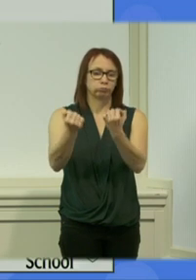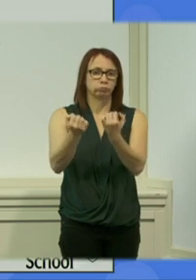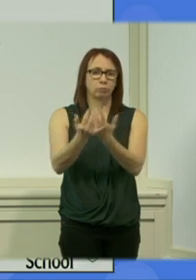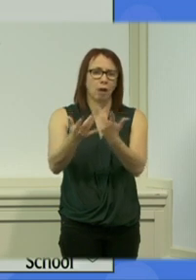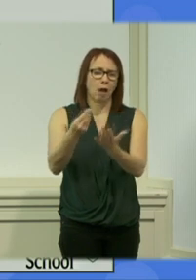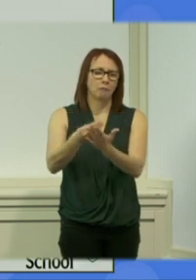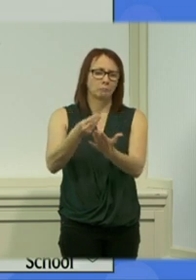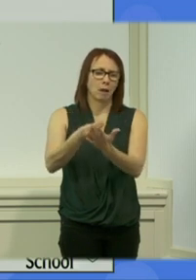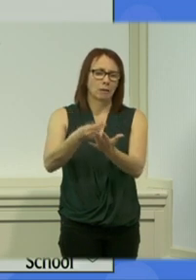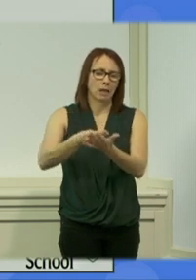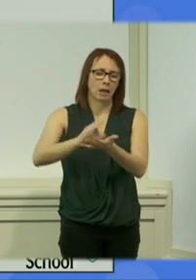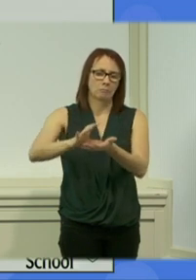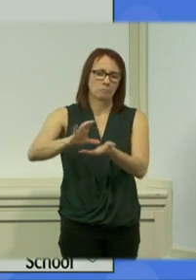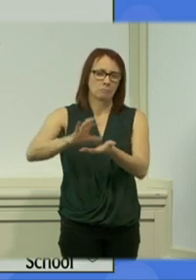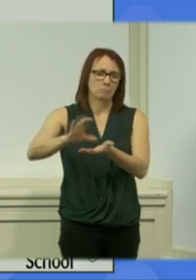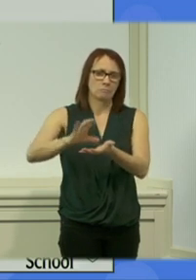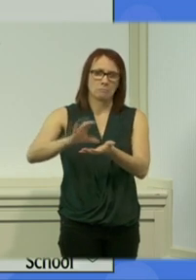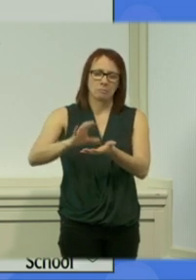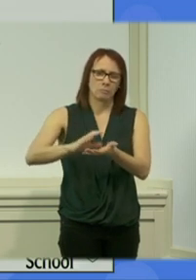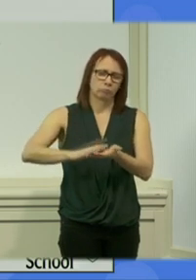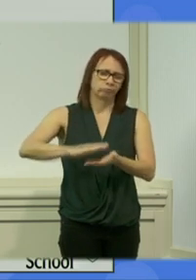getting a lot of money from the North Sea.